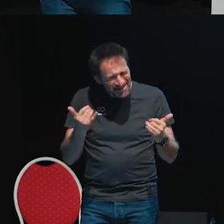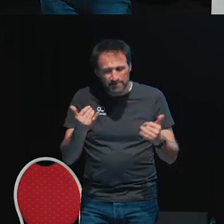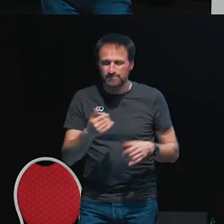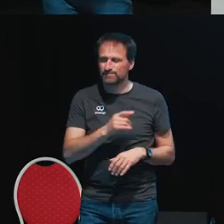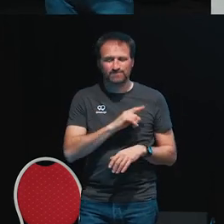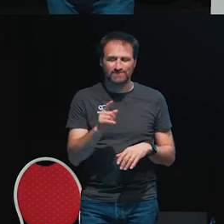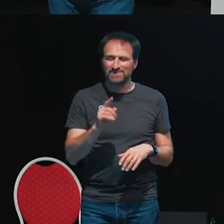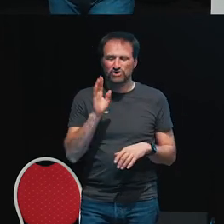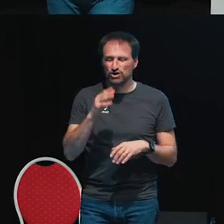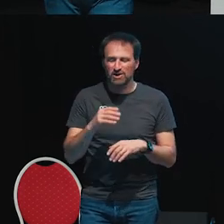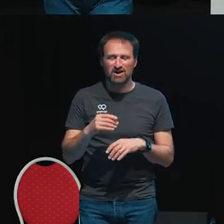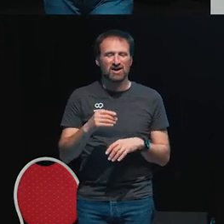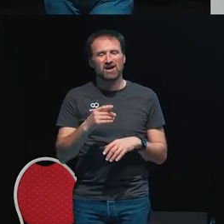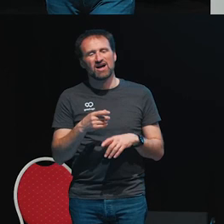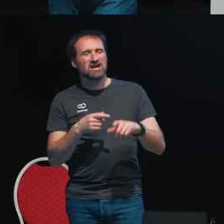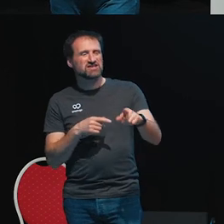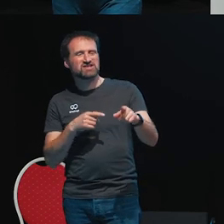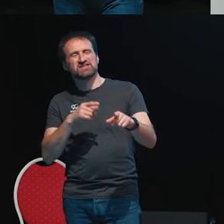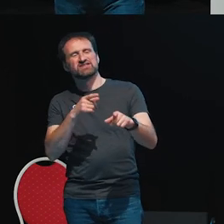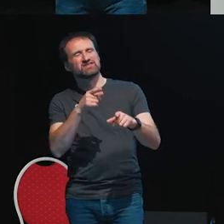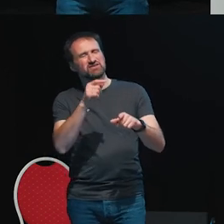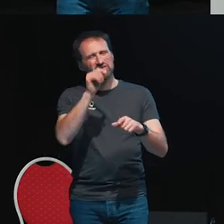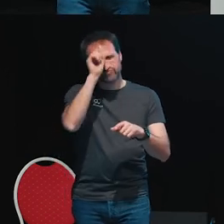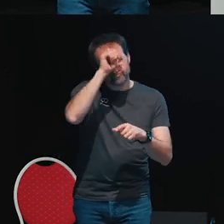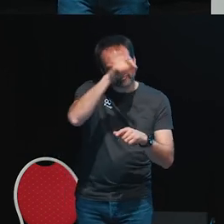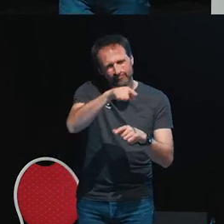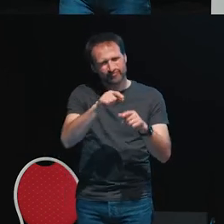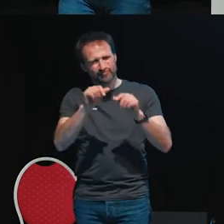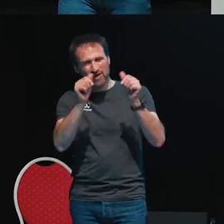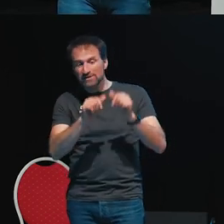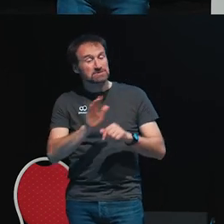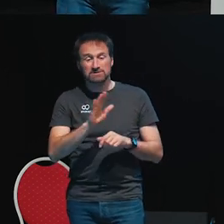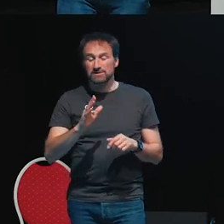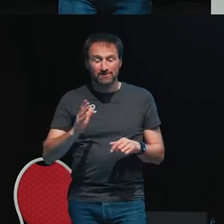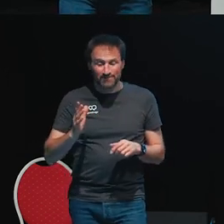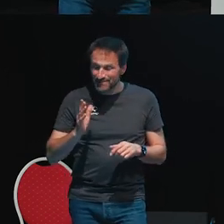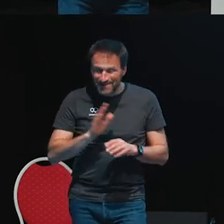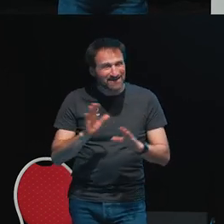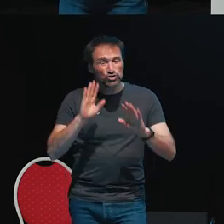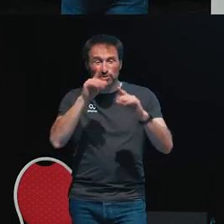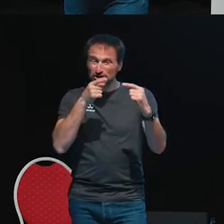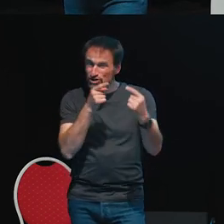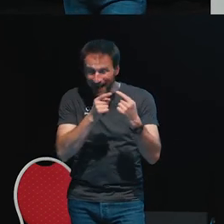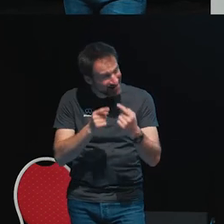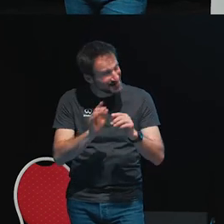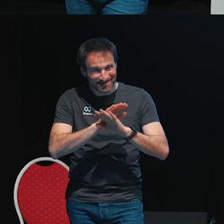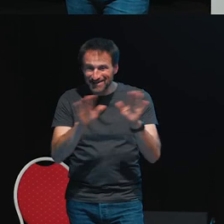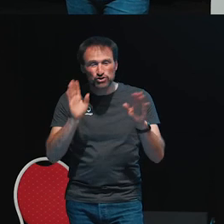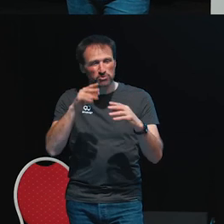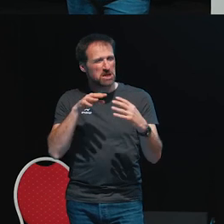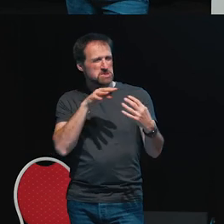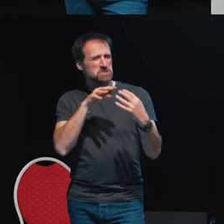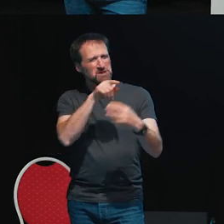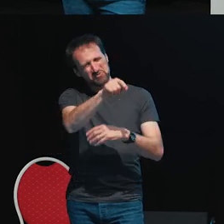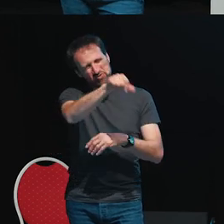whose design or whose API is the most elegant specification. It's not about fight, but about coming